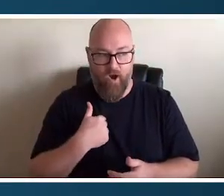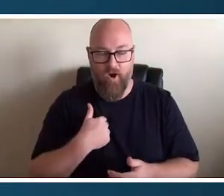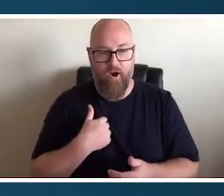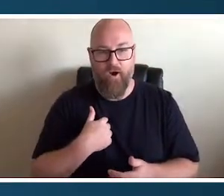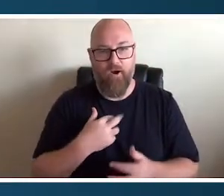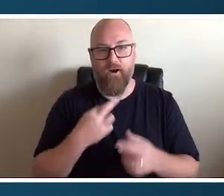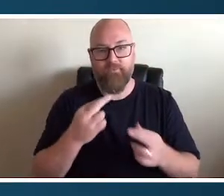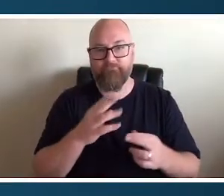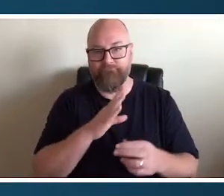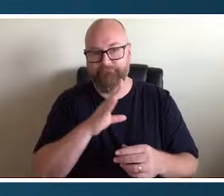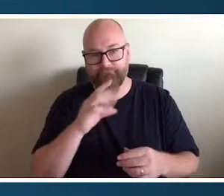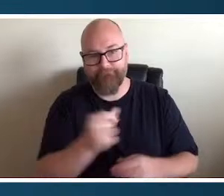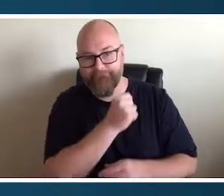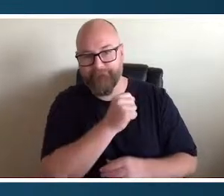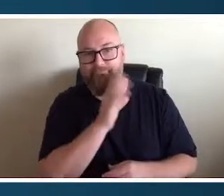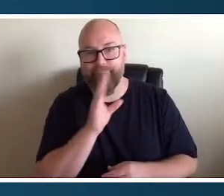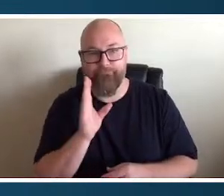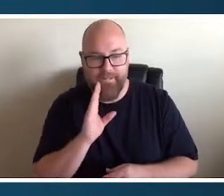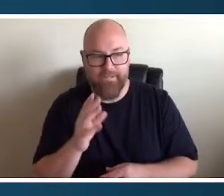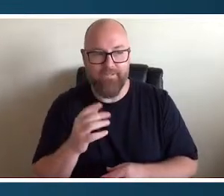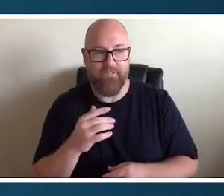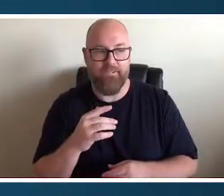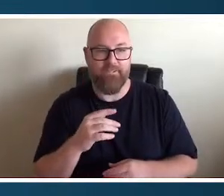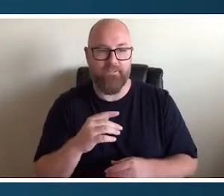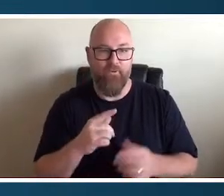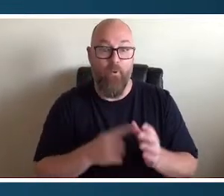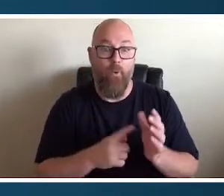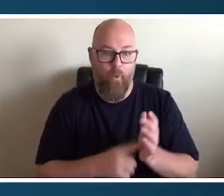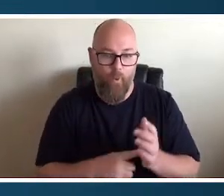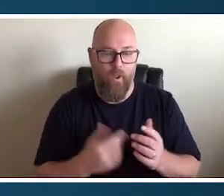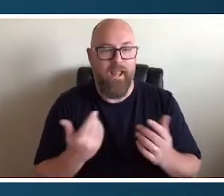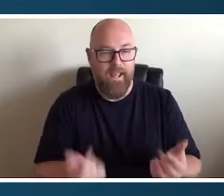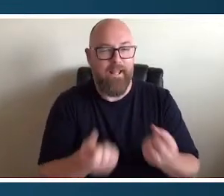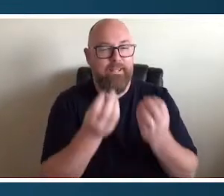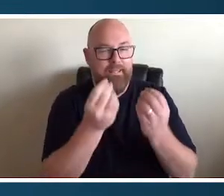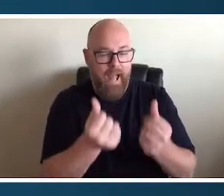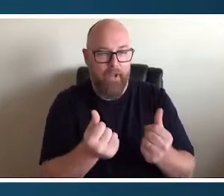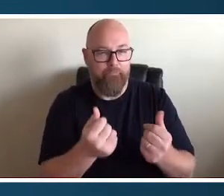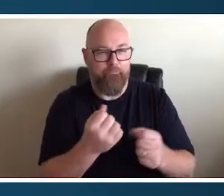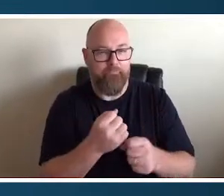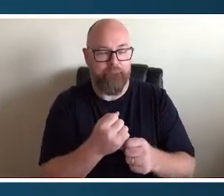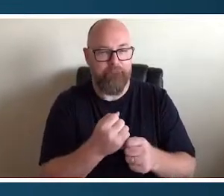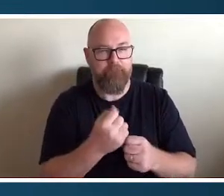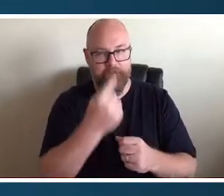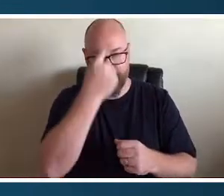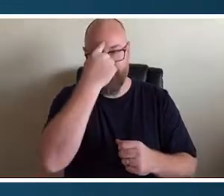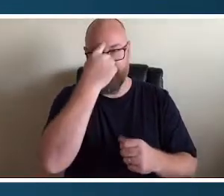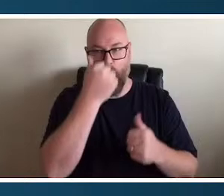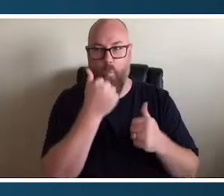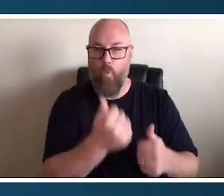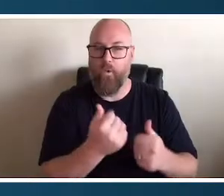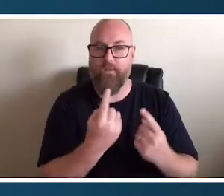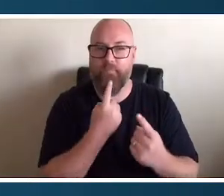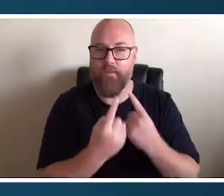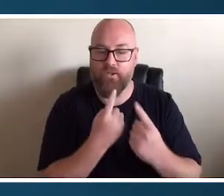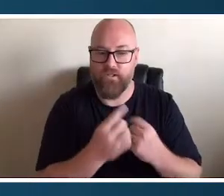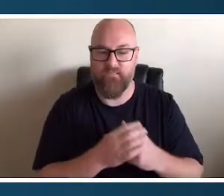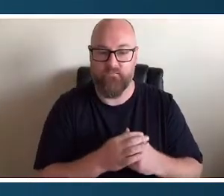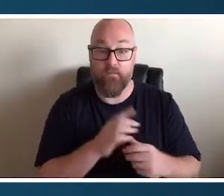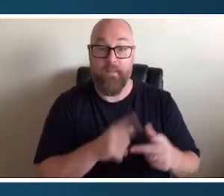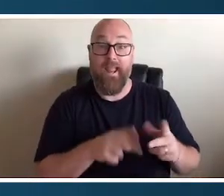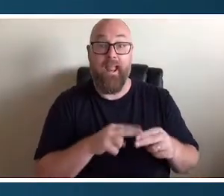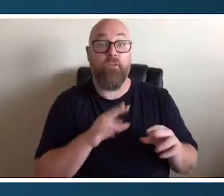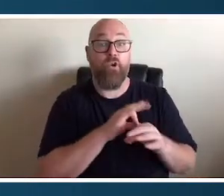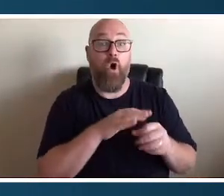that were of interest to me, but here are a few thought-provoking sound bites that caught my attention. If it's not locally led,